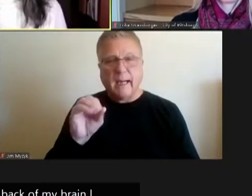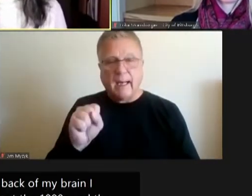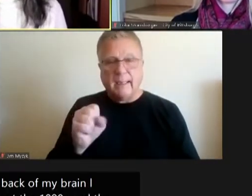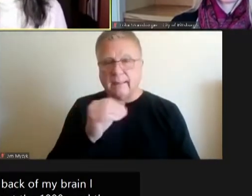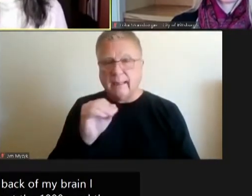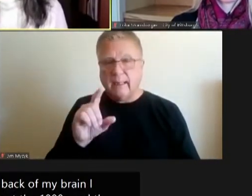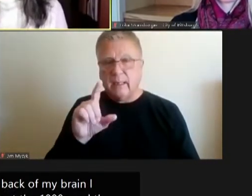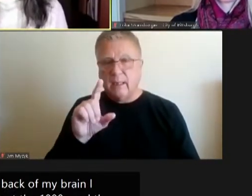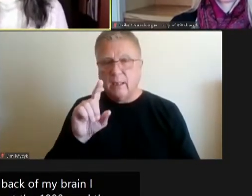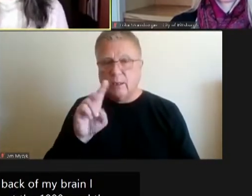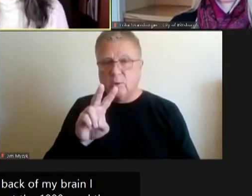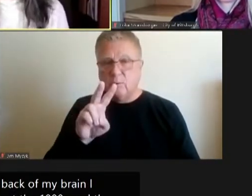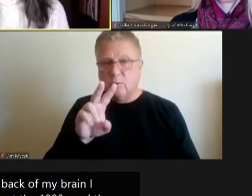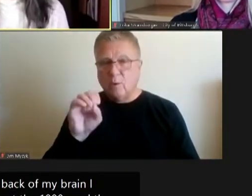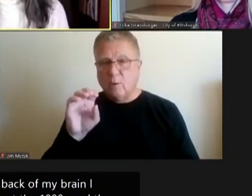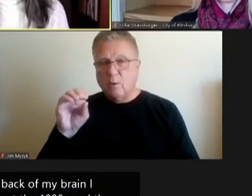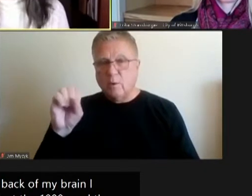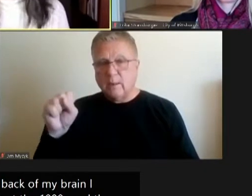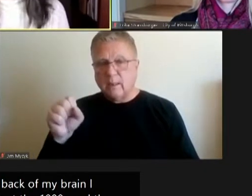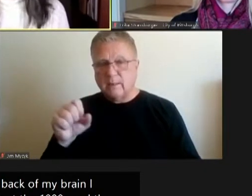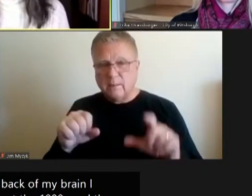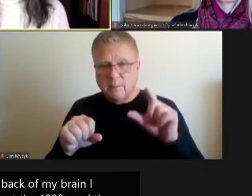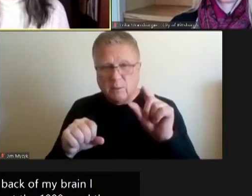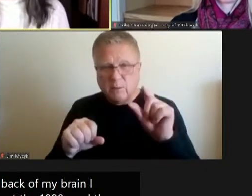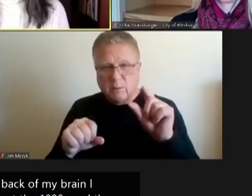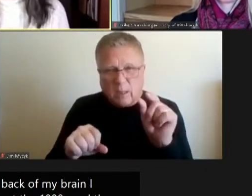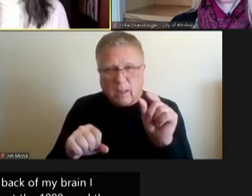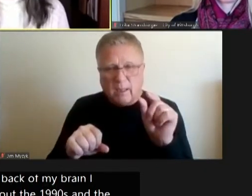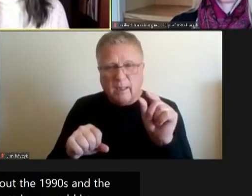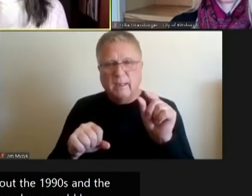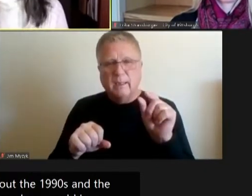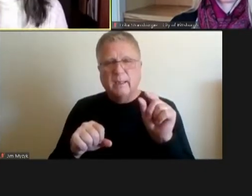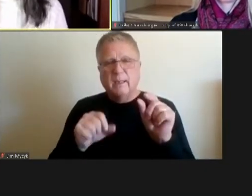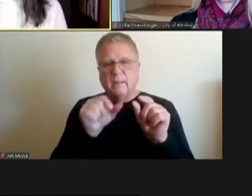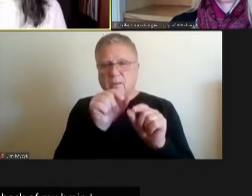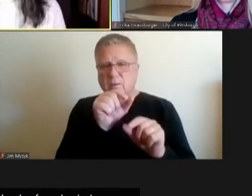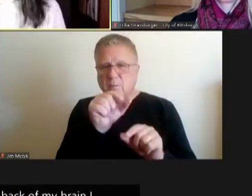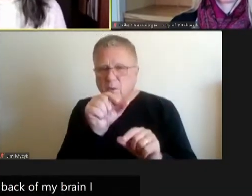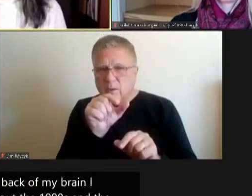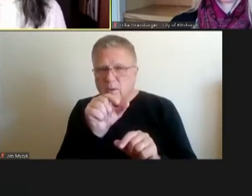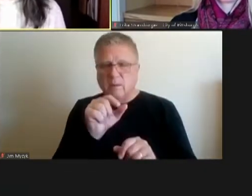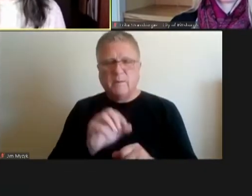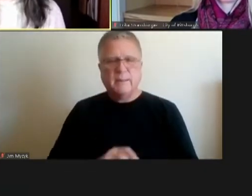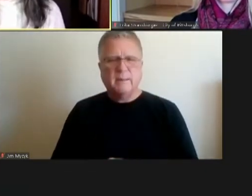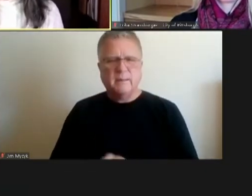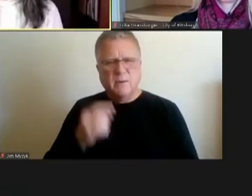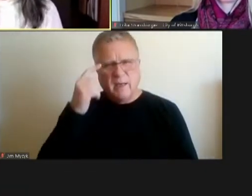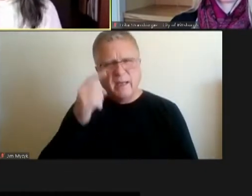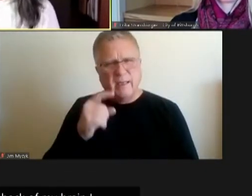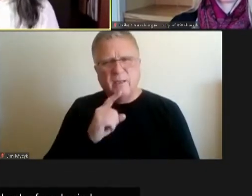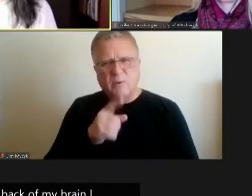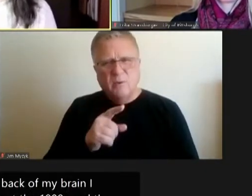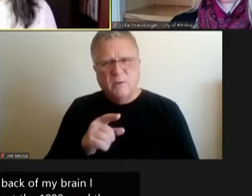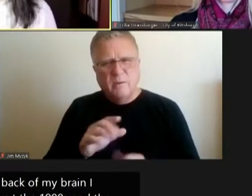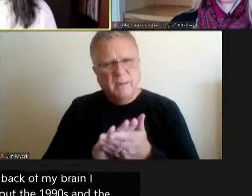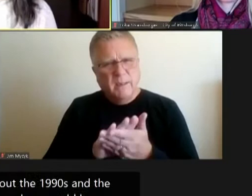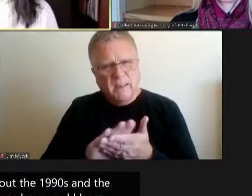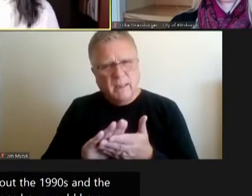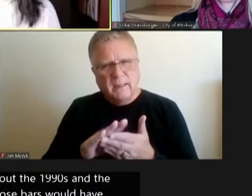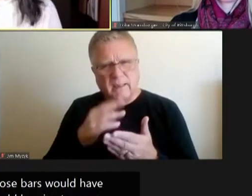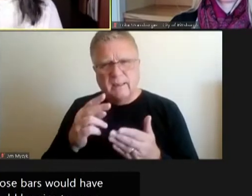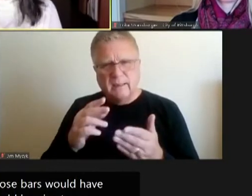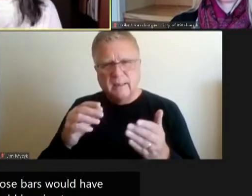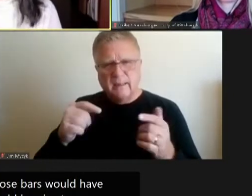2000s showing how teeny tiny those bars would have been, right? And so I think it would be nice to see a